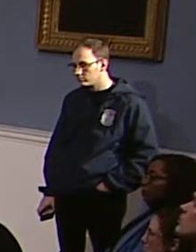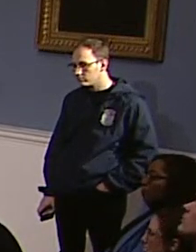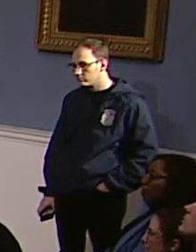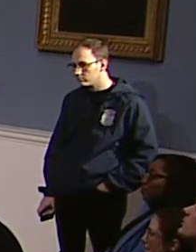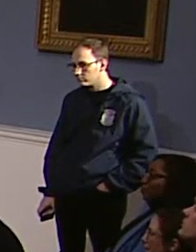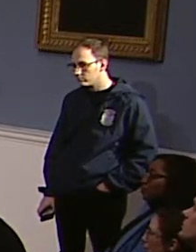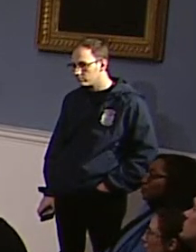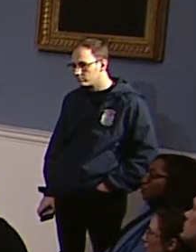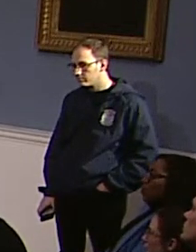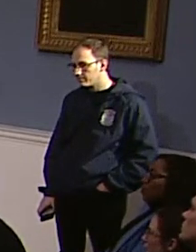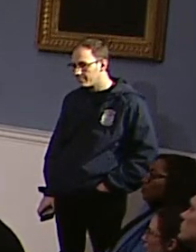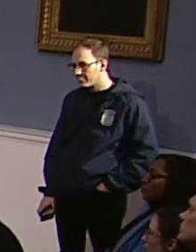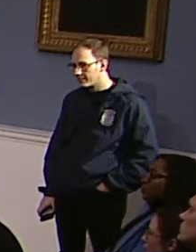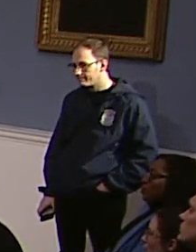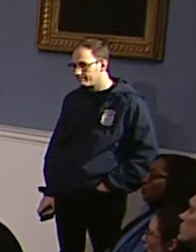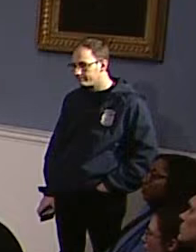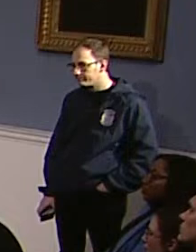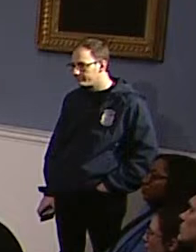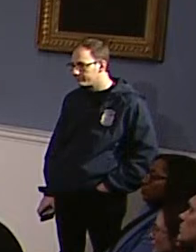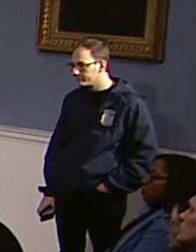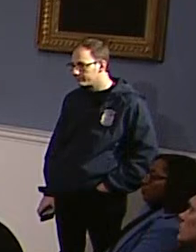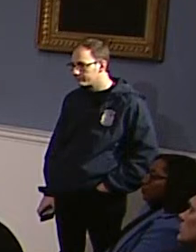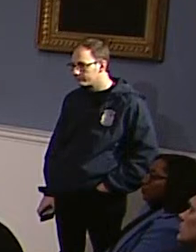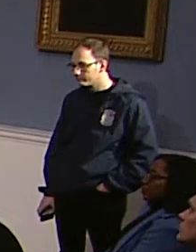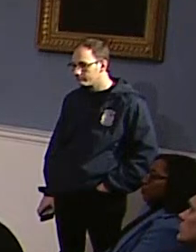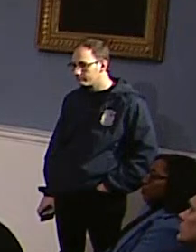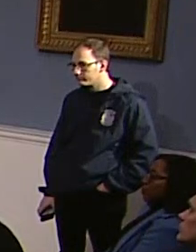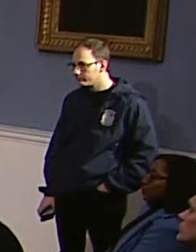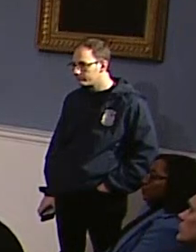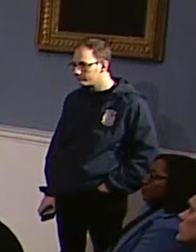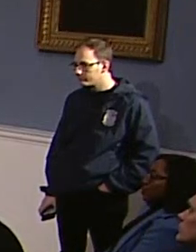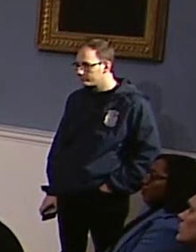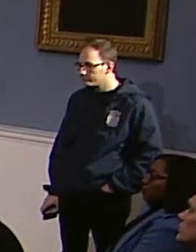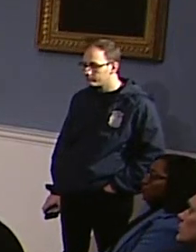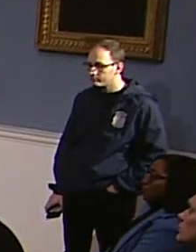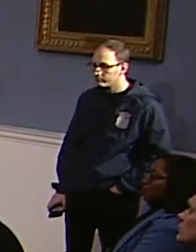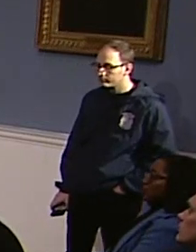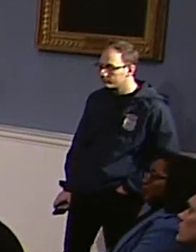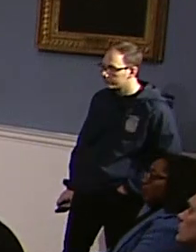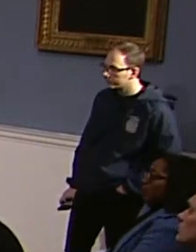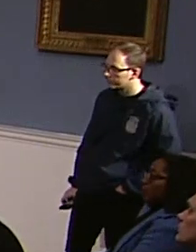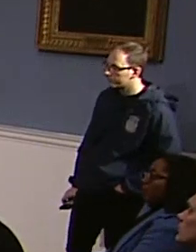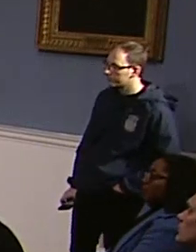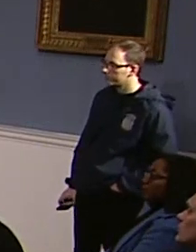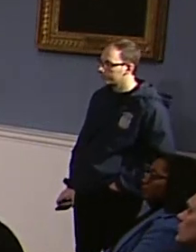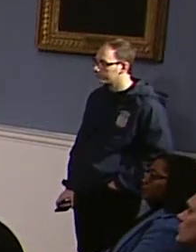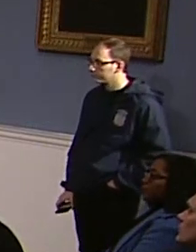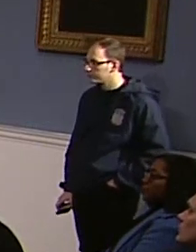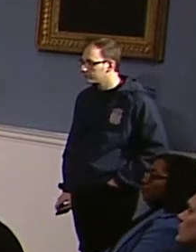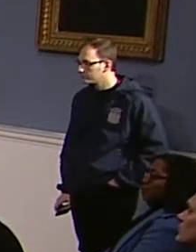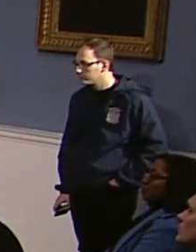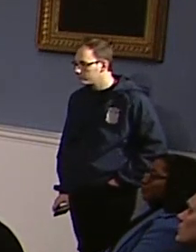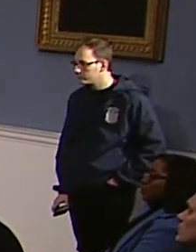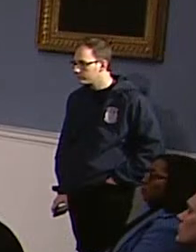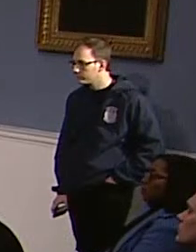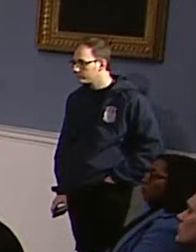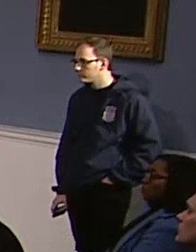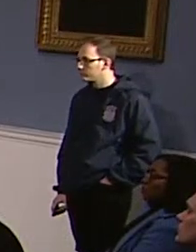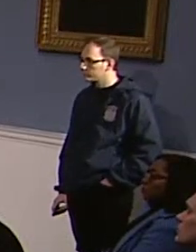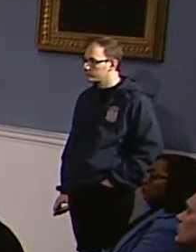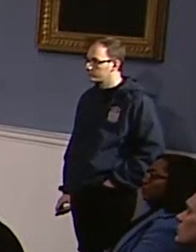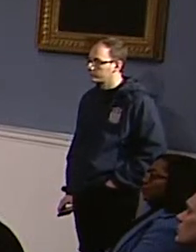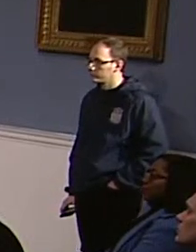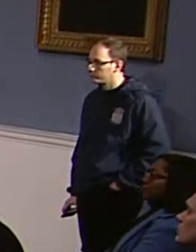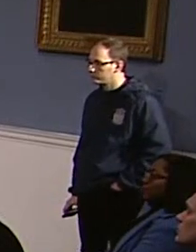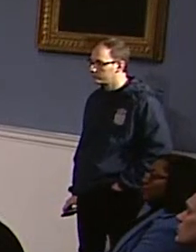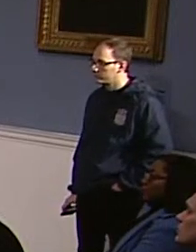what can you tell to those people, and what are you going to do in order to make sure that this is not going to become a problem? I can speak to a